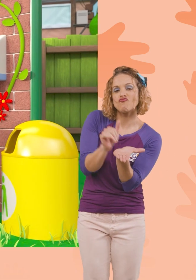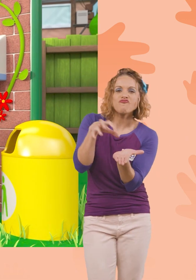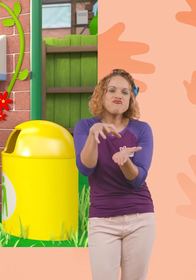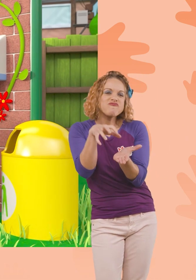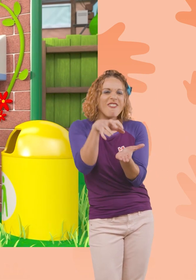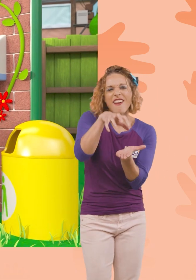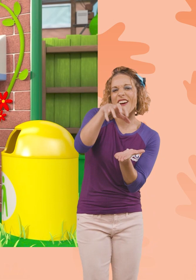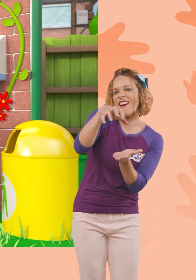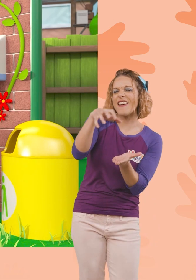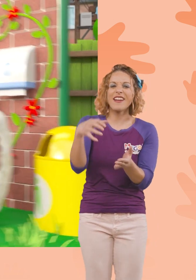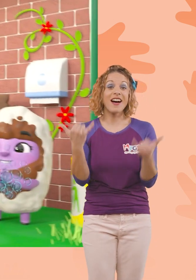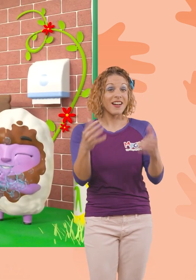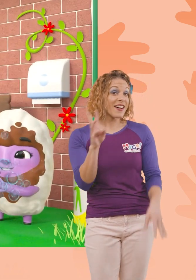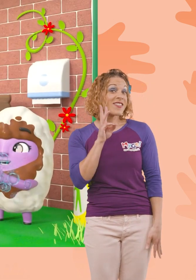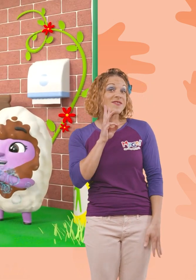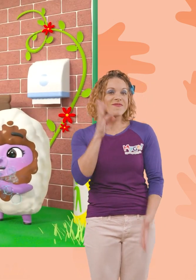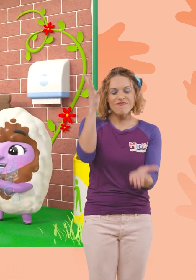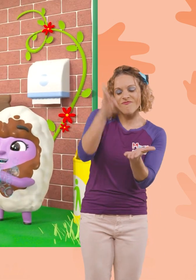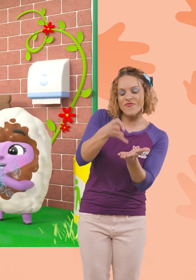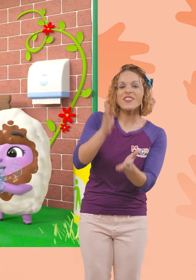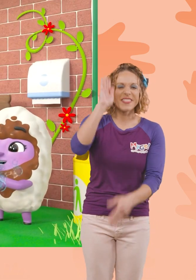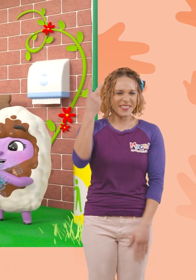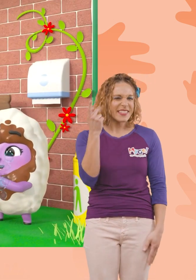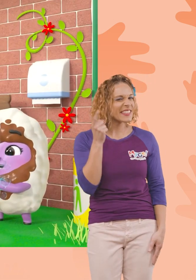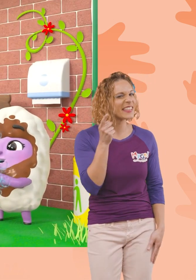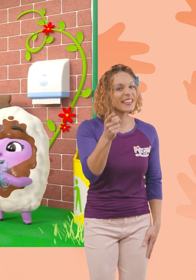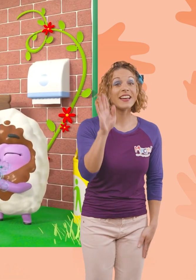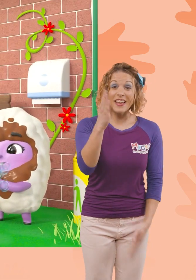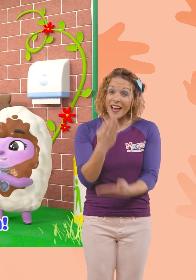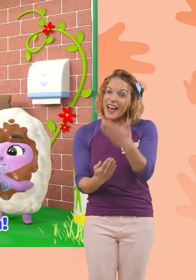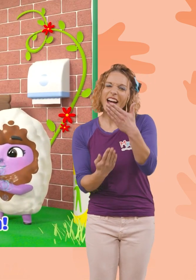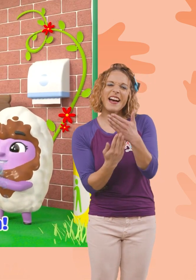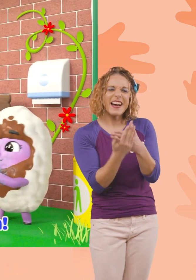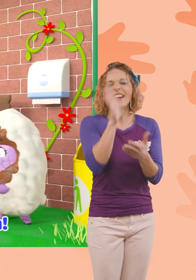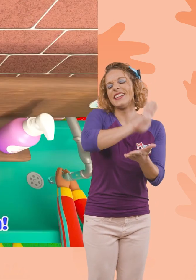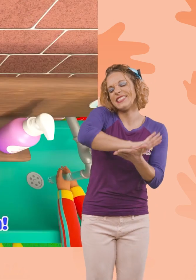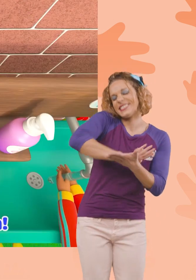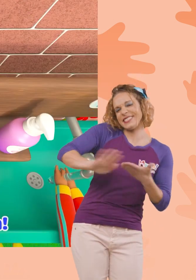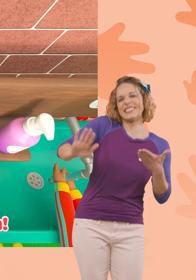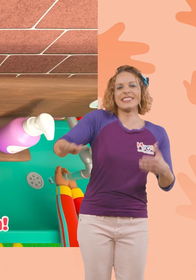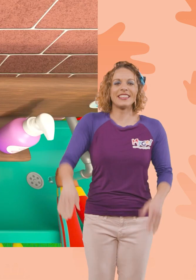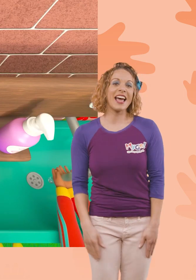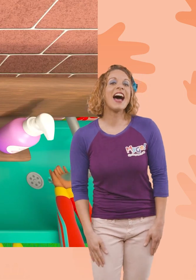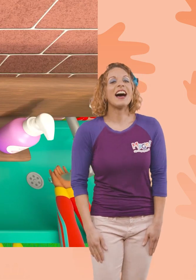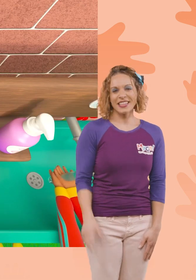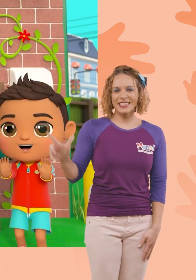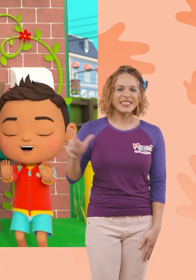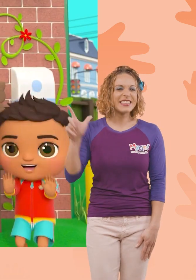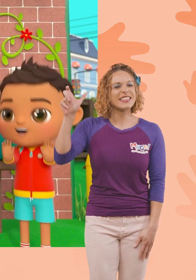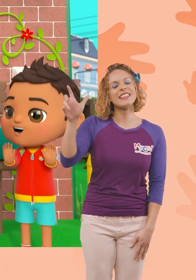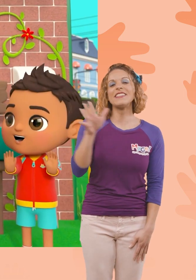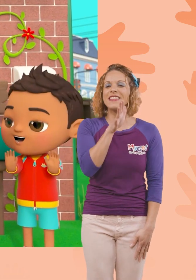dub. Make a lot of soapy suds. Now rinse. Rinse. And you'll see. You'll see. Your hands are squeaky clean. That's right.